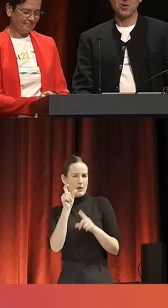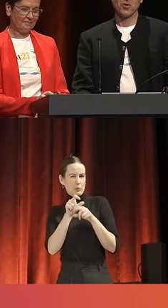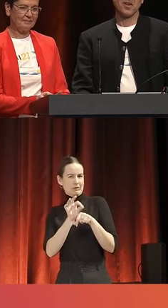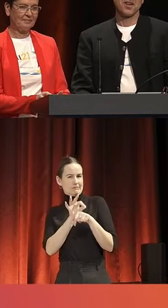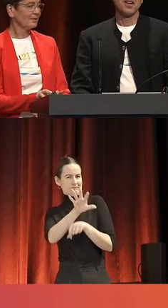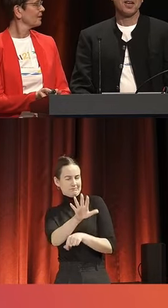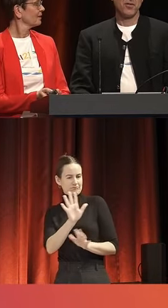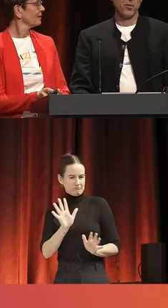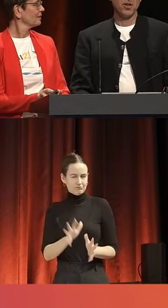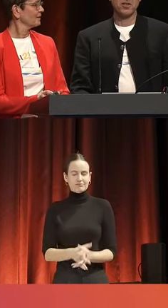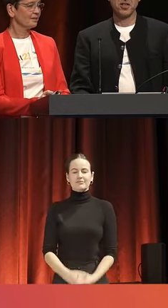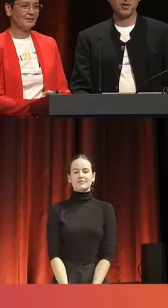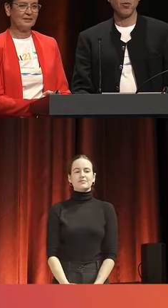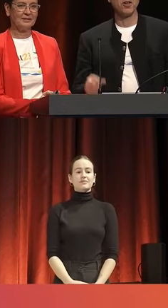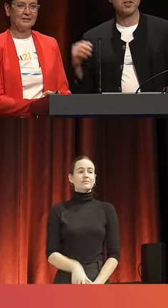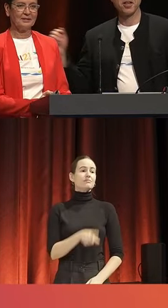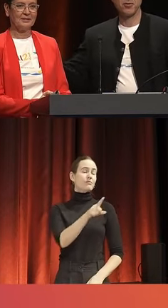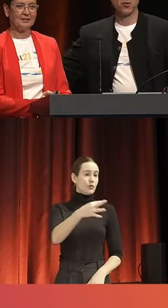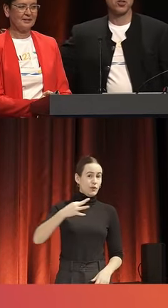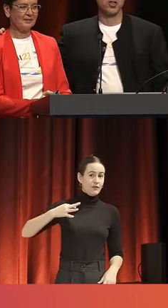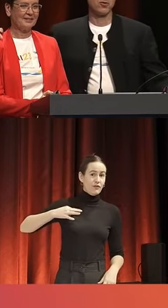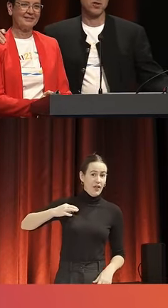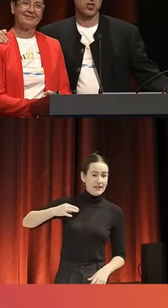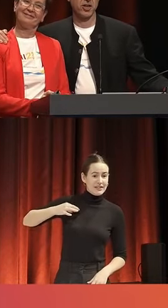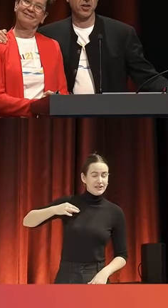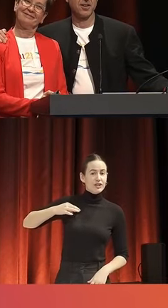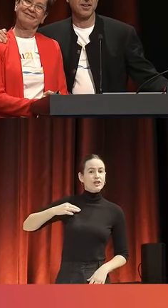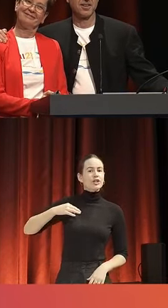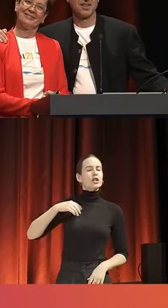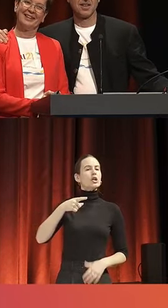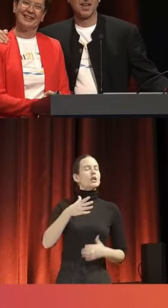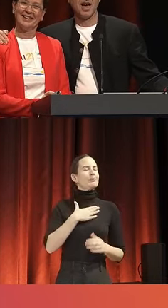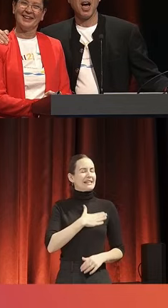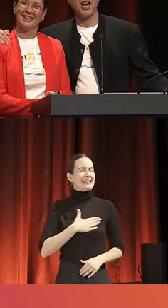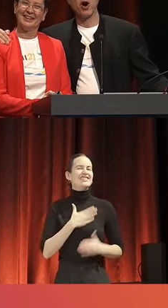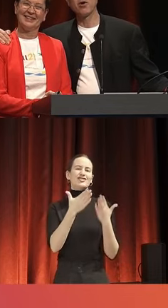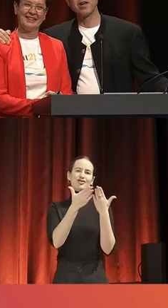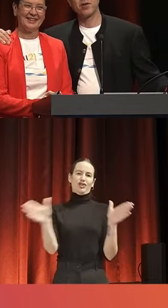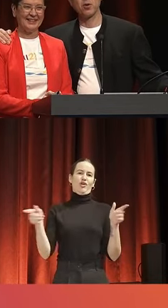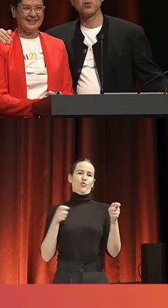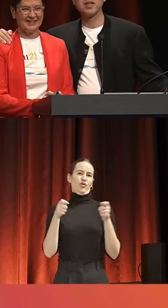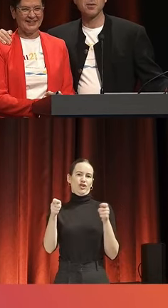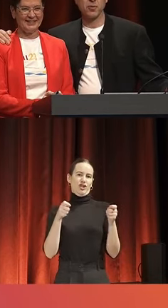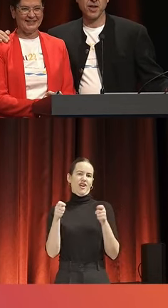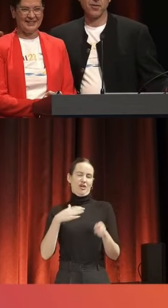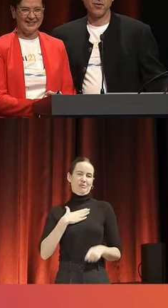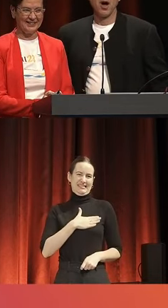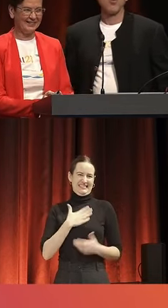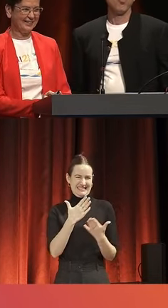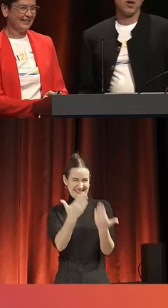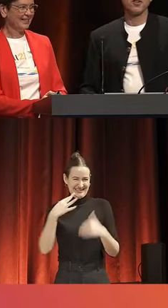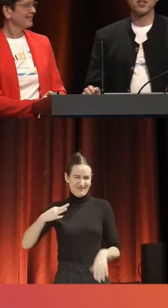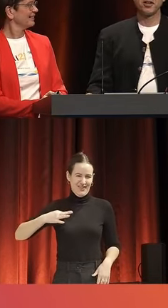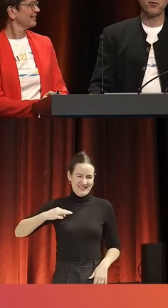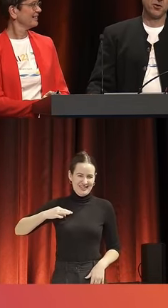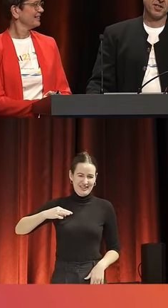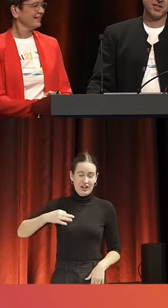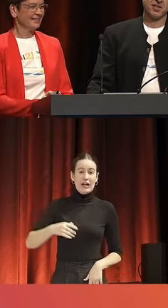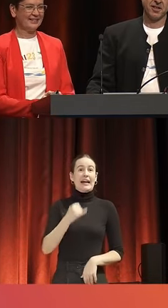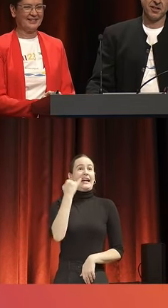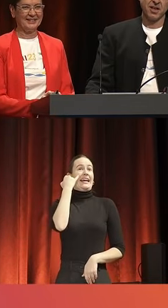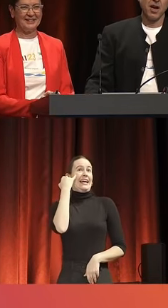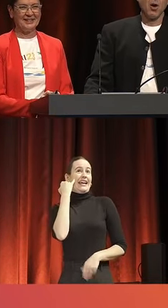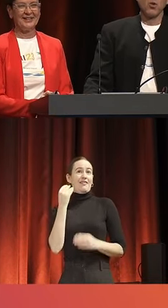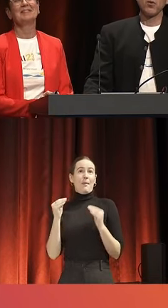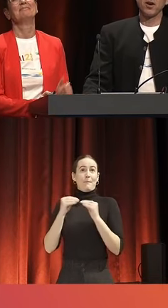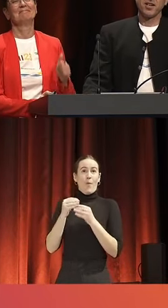So, if you volunteer, volunteer for general chair. And only if you are really brave, volunteer for